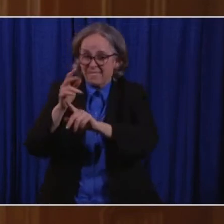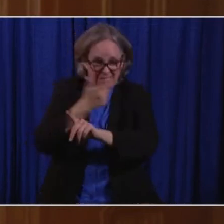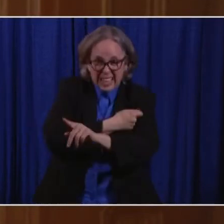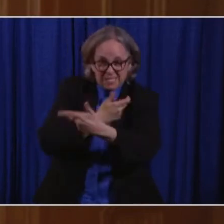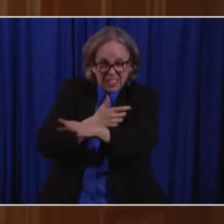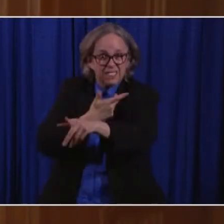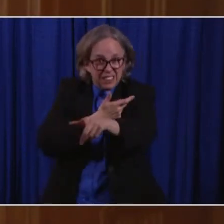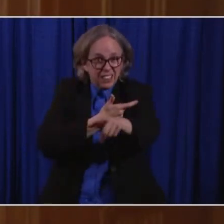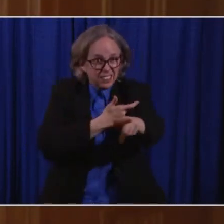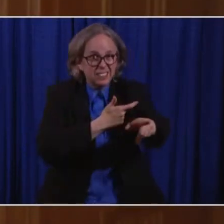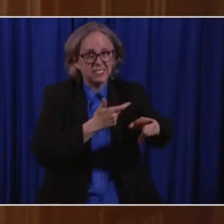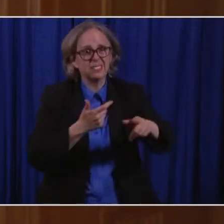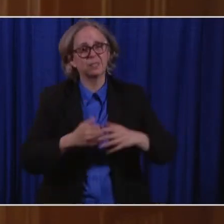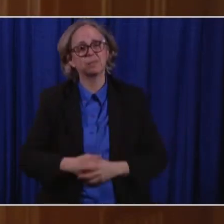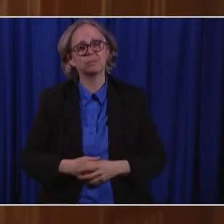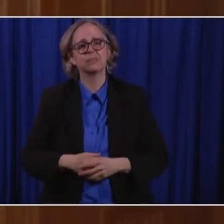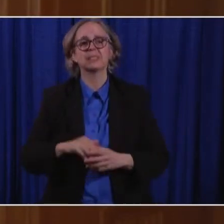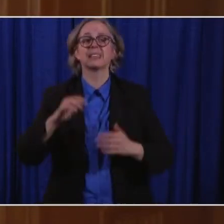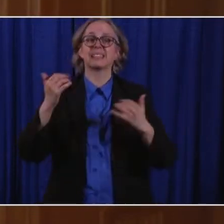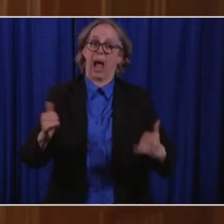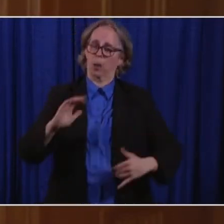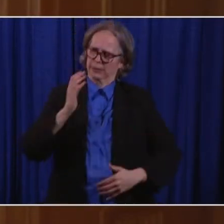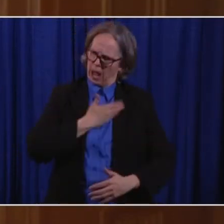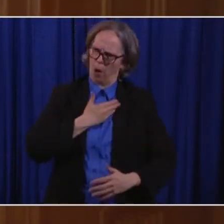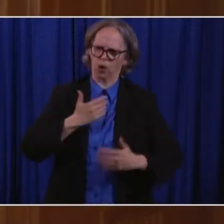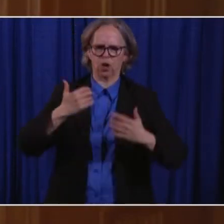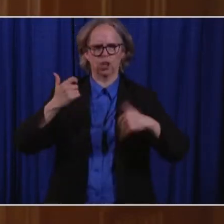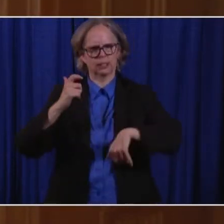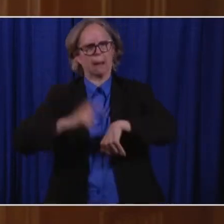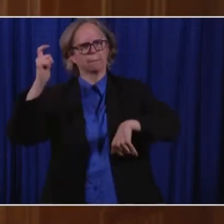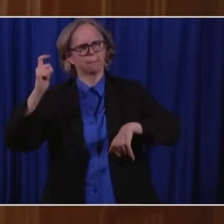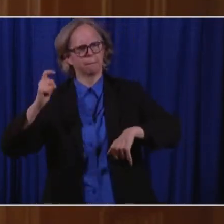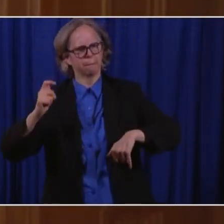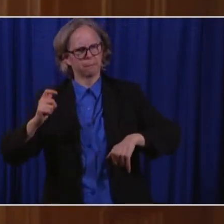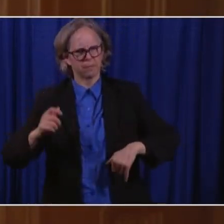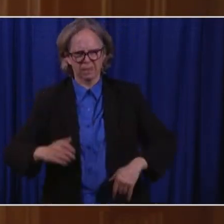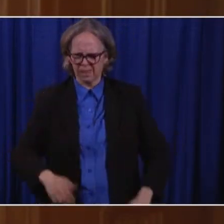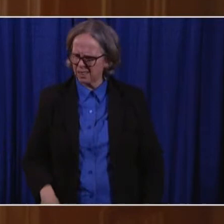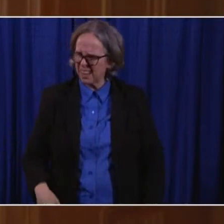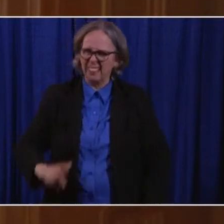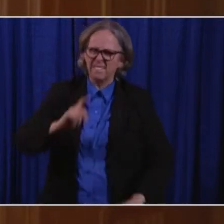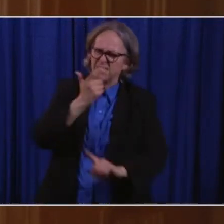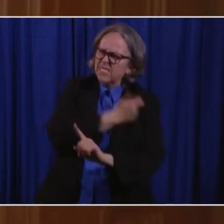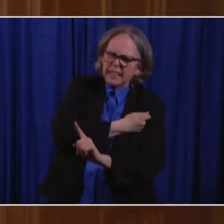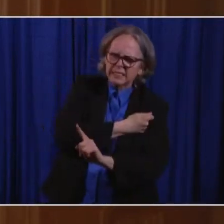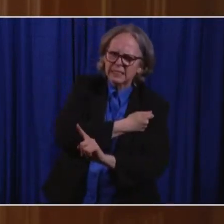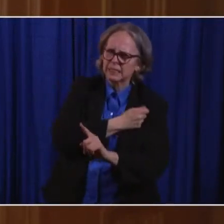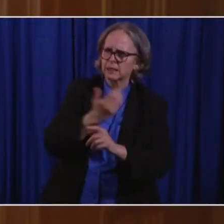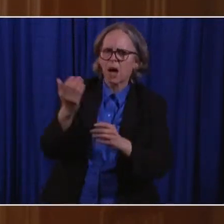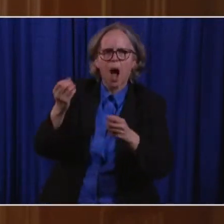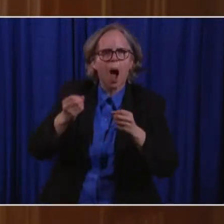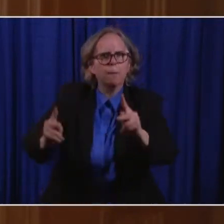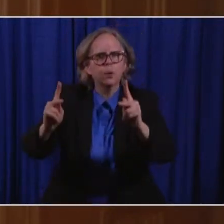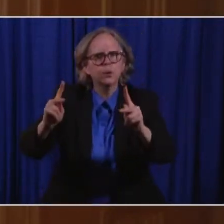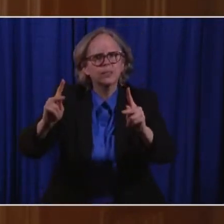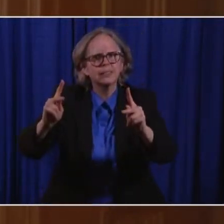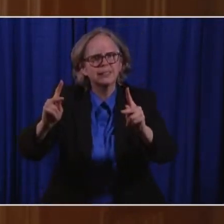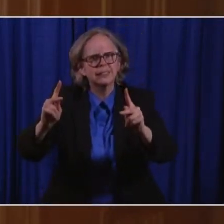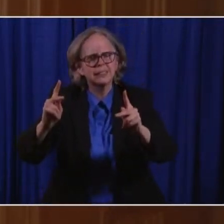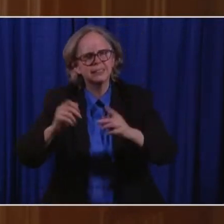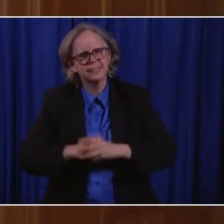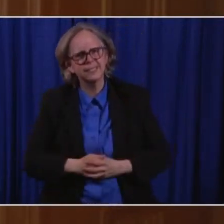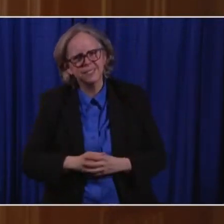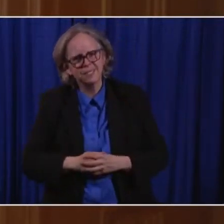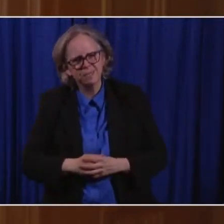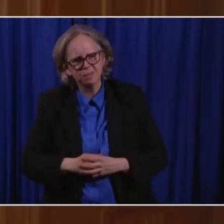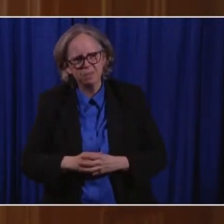This is our time, and vaccines are our opportunity. So my fellow